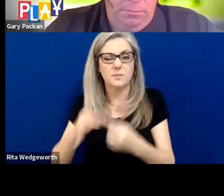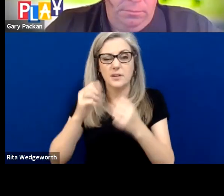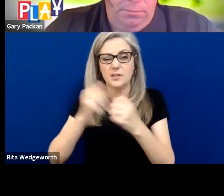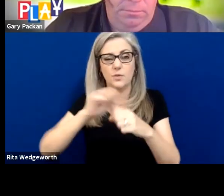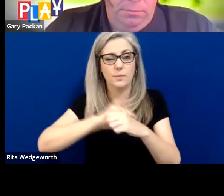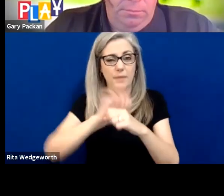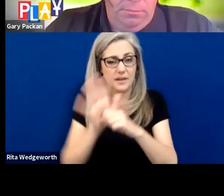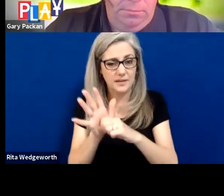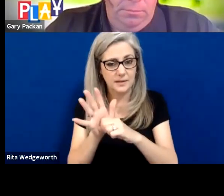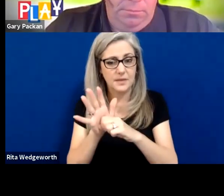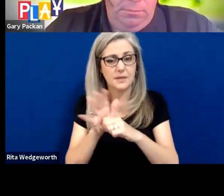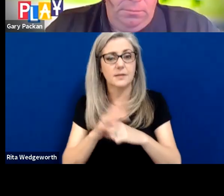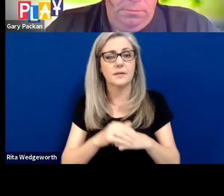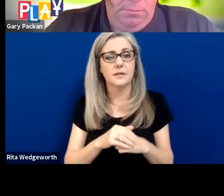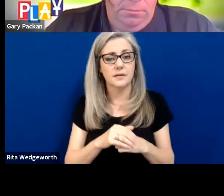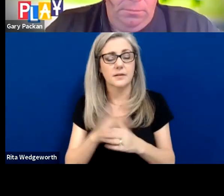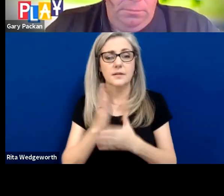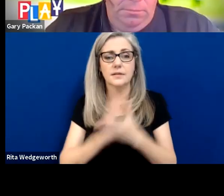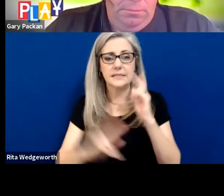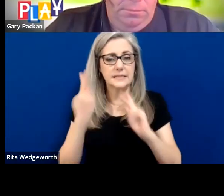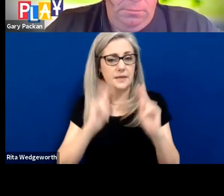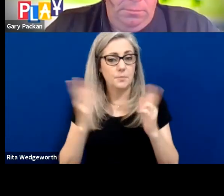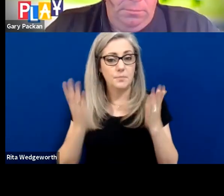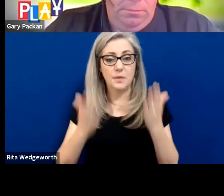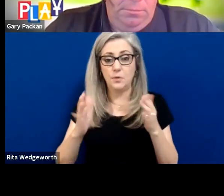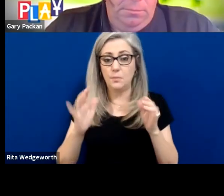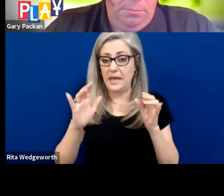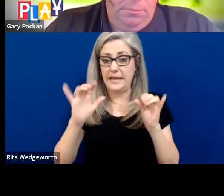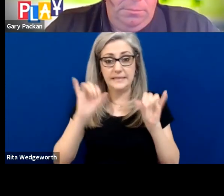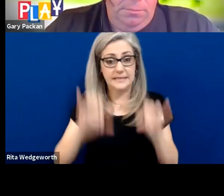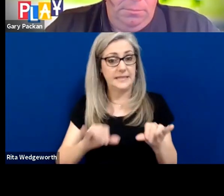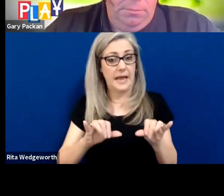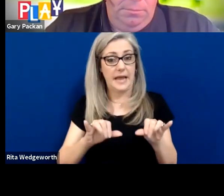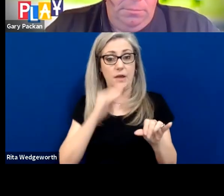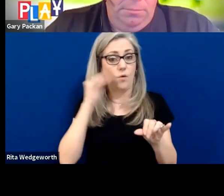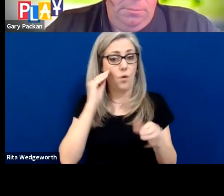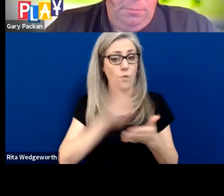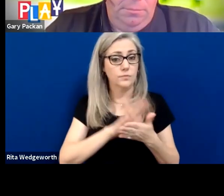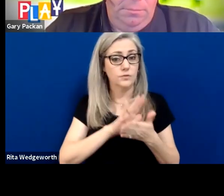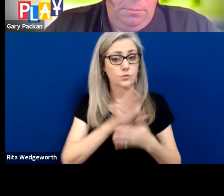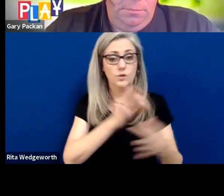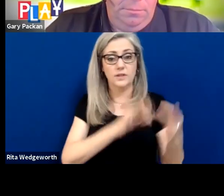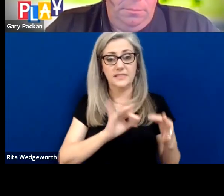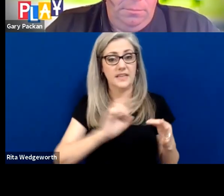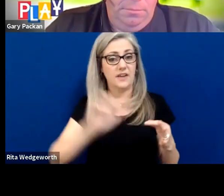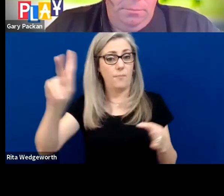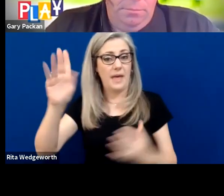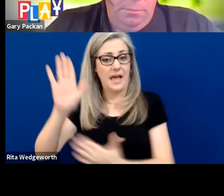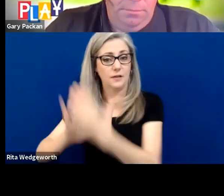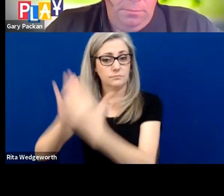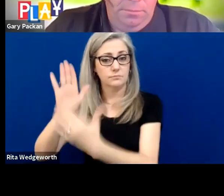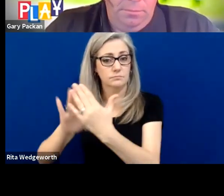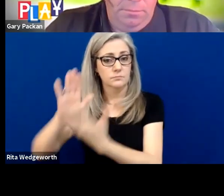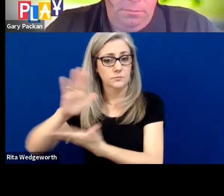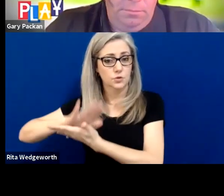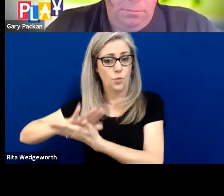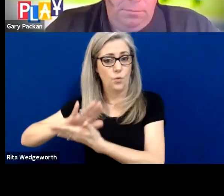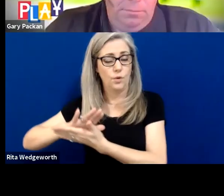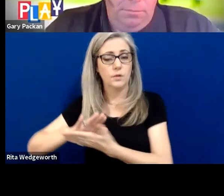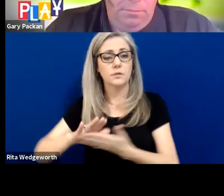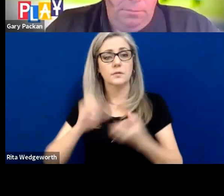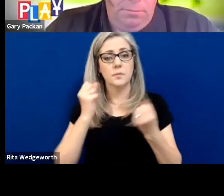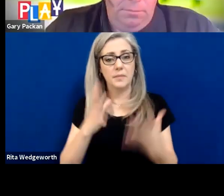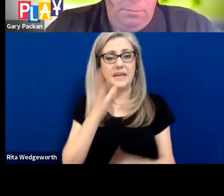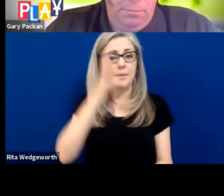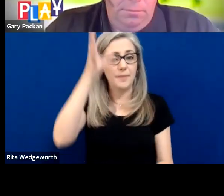And, some people may stay at homeschool versus going back to school. We have a lot of homeschool parents